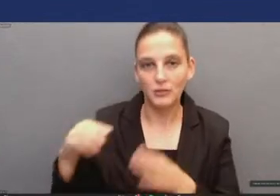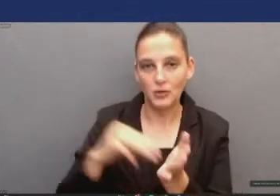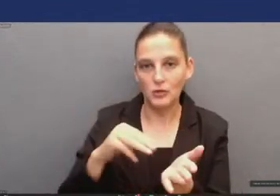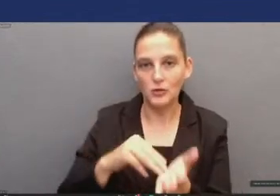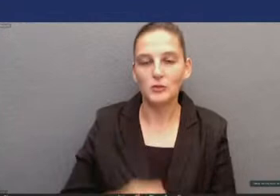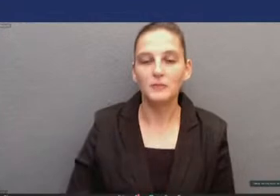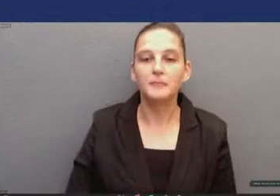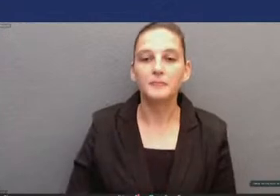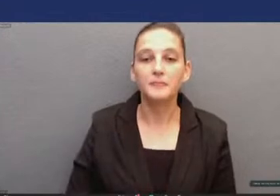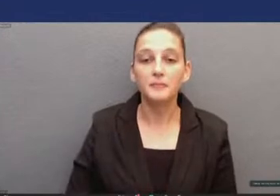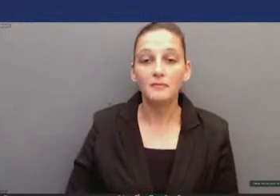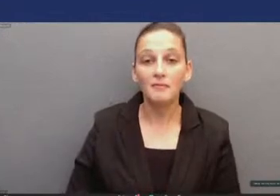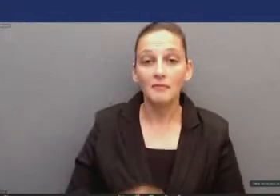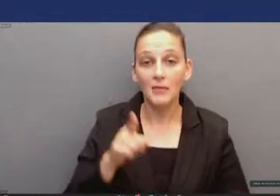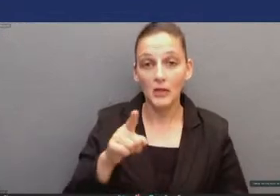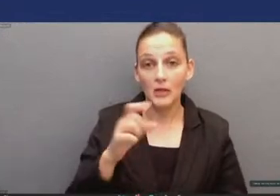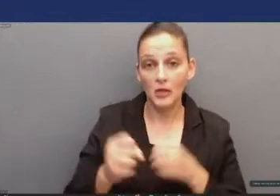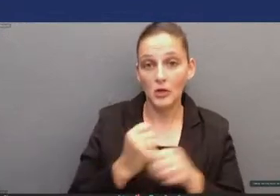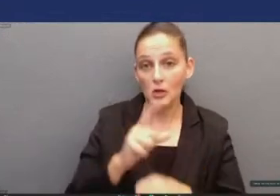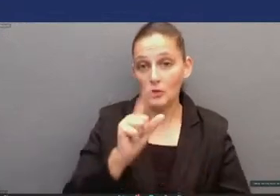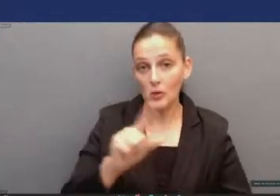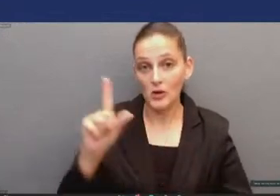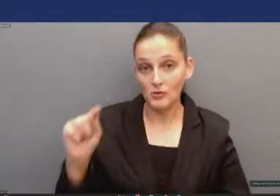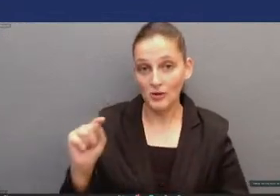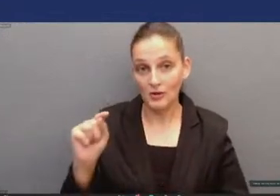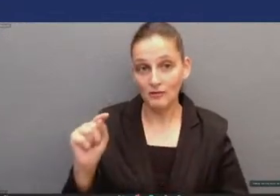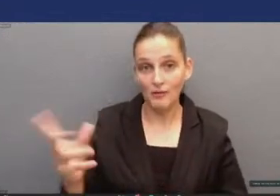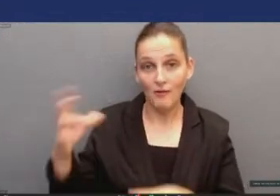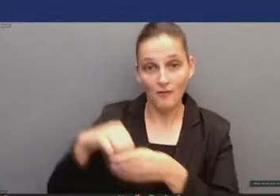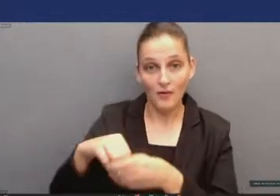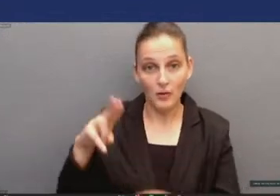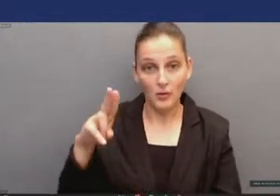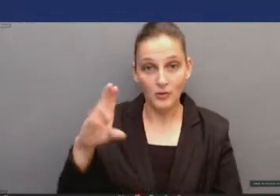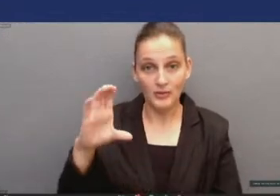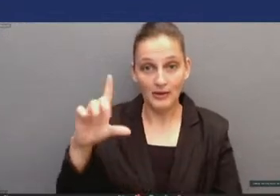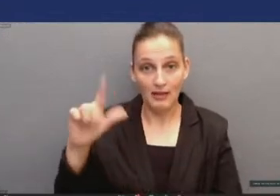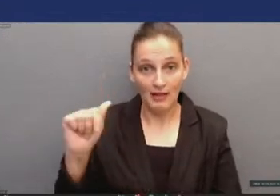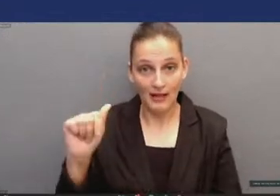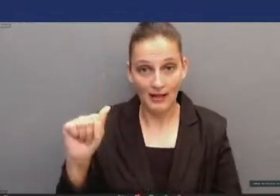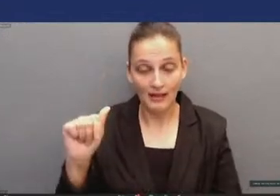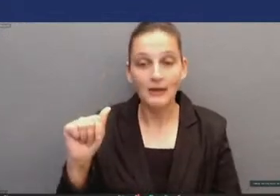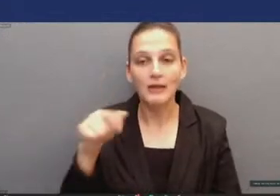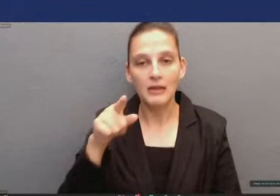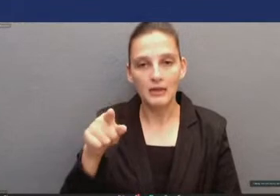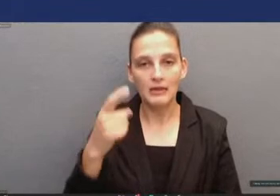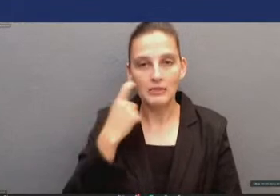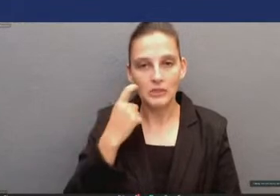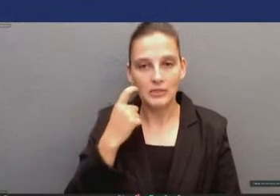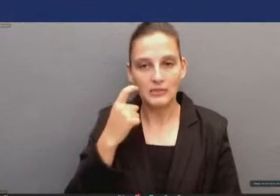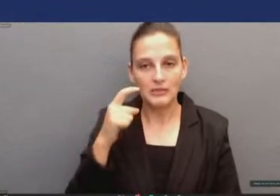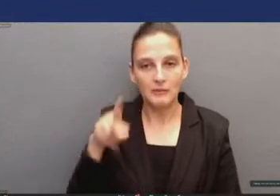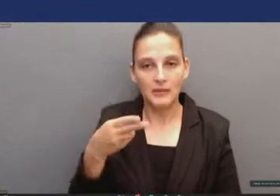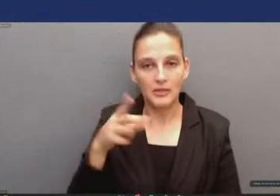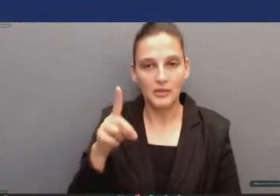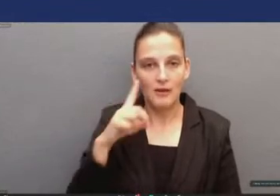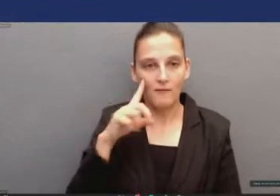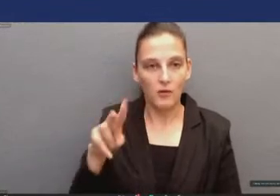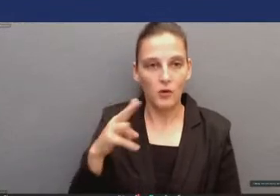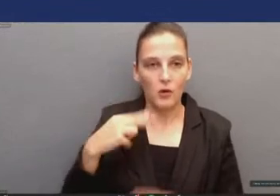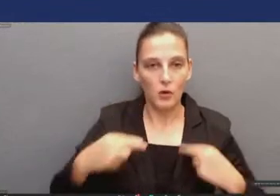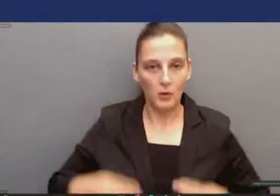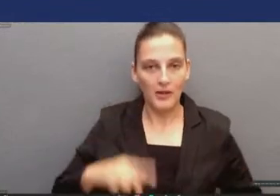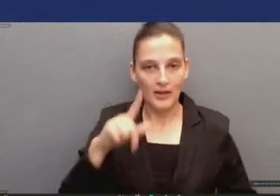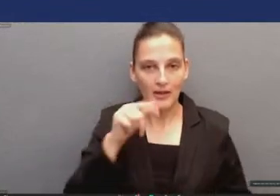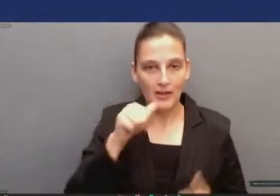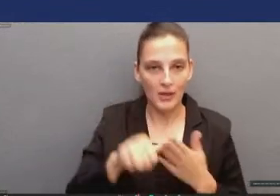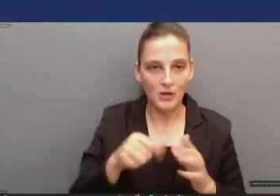in addition to his 2020 Scholar in Residence appointment at UCLA, Dr. Wong received a Doctor of Humane Letters from the A.T.